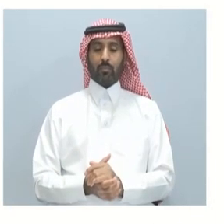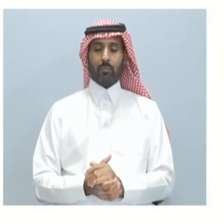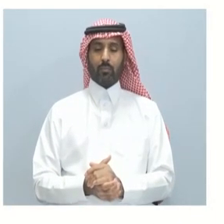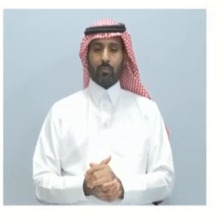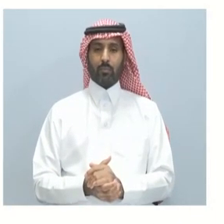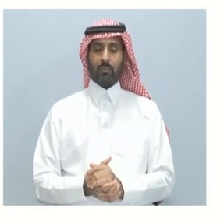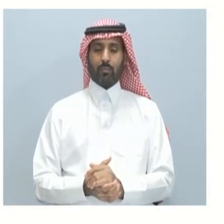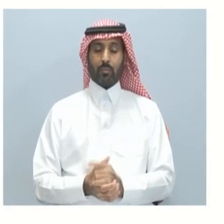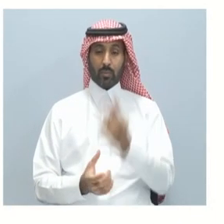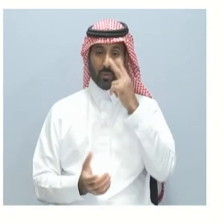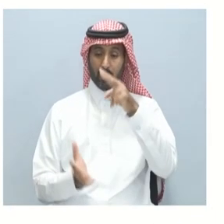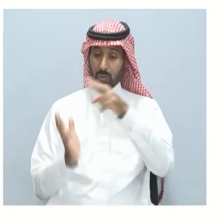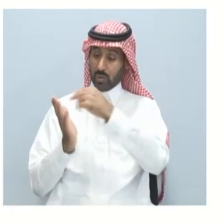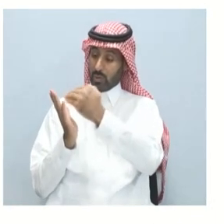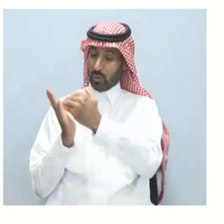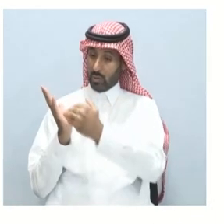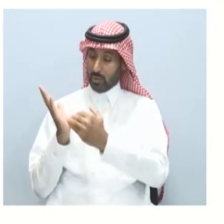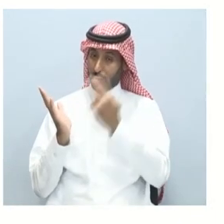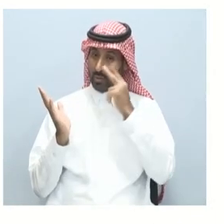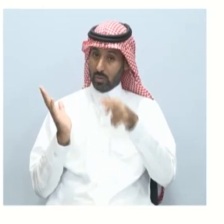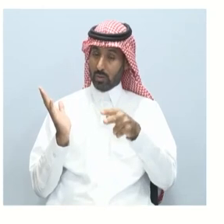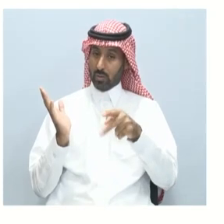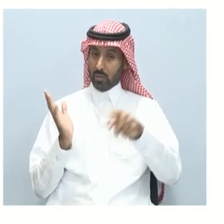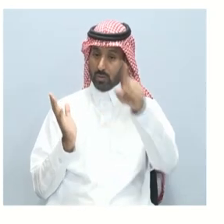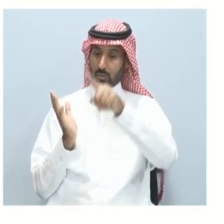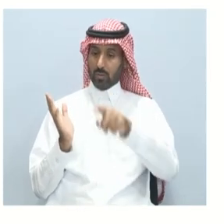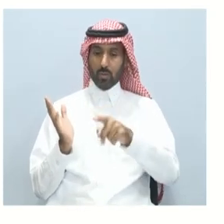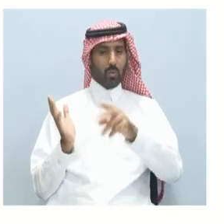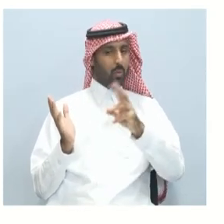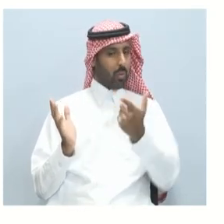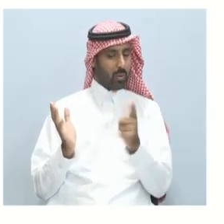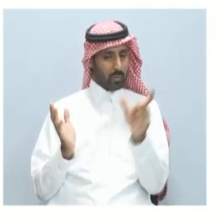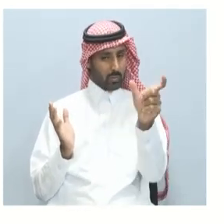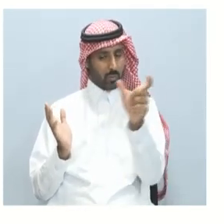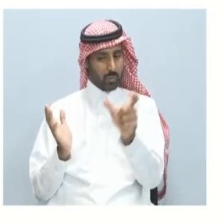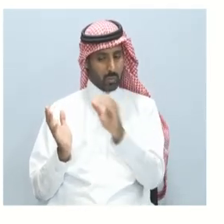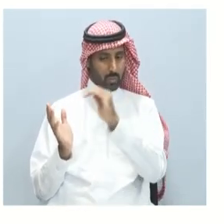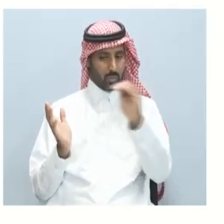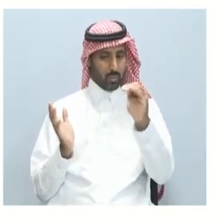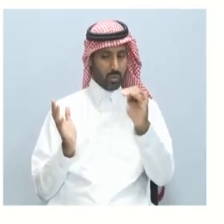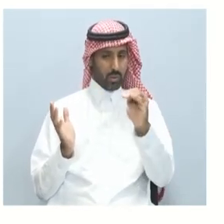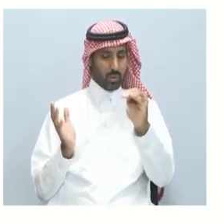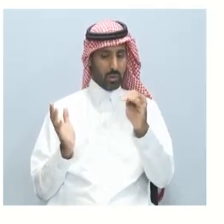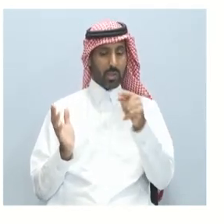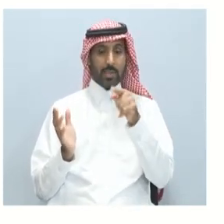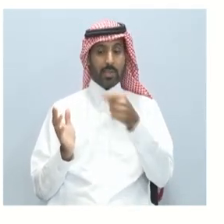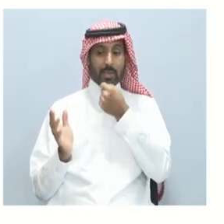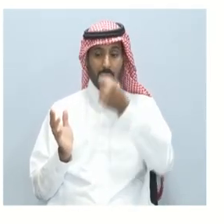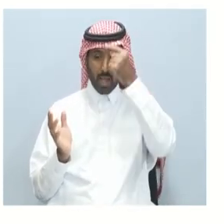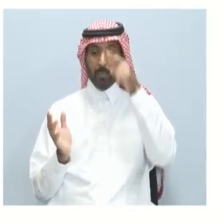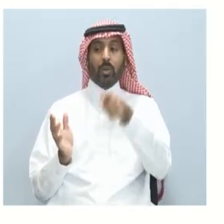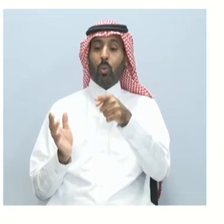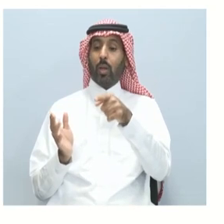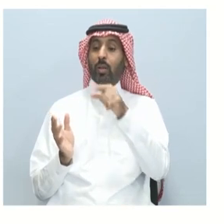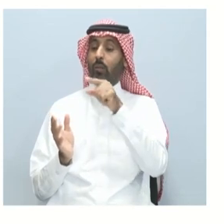Now, since we are focusing on the paragraphs here, we have another question. What words or phrases describe the qualities of each person? Can